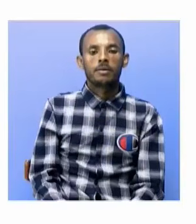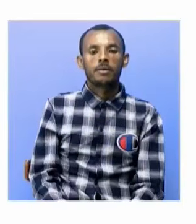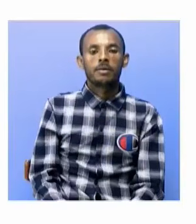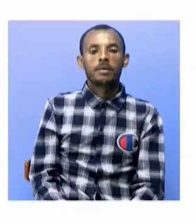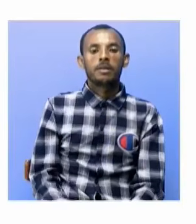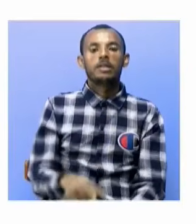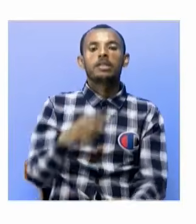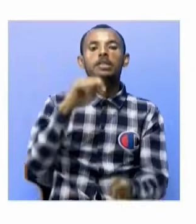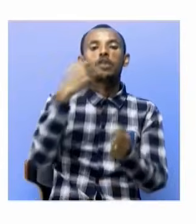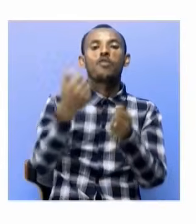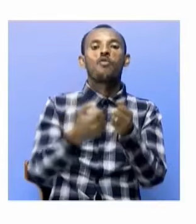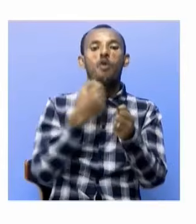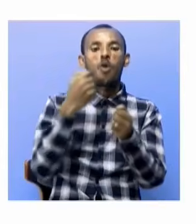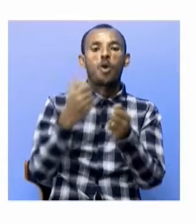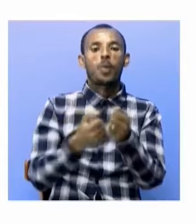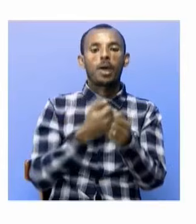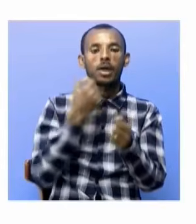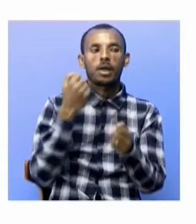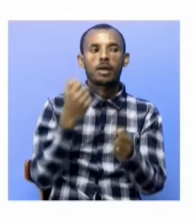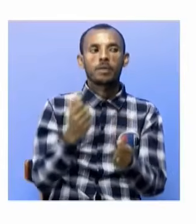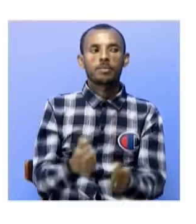the following.